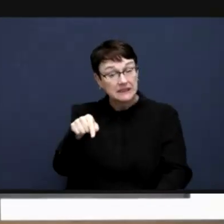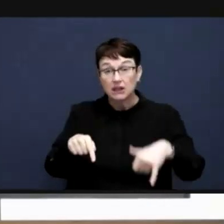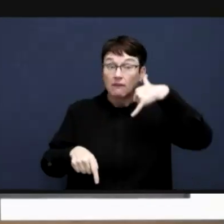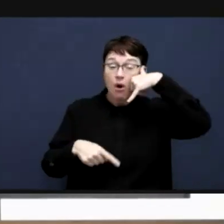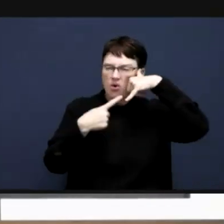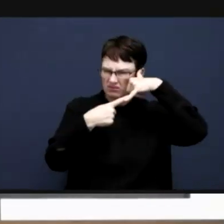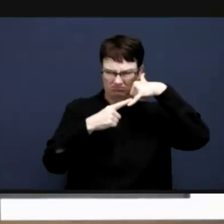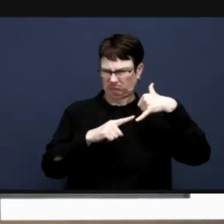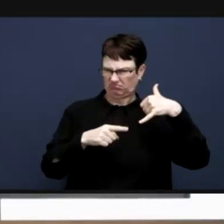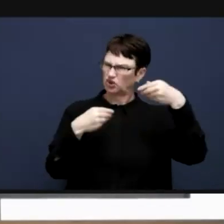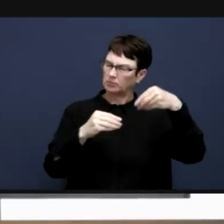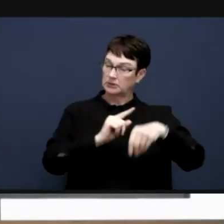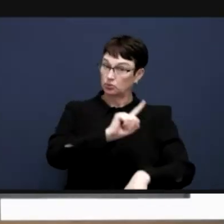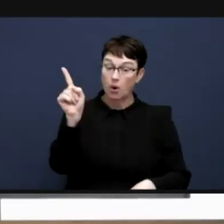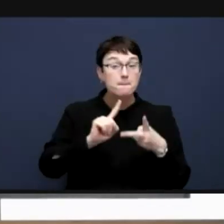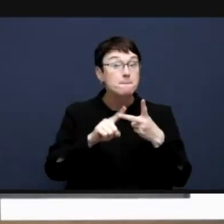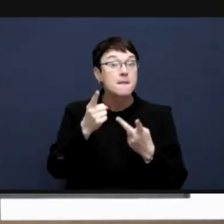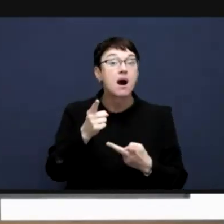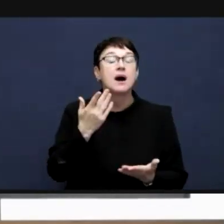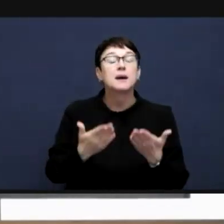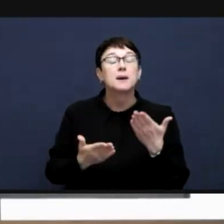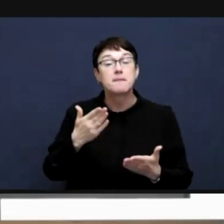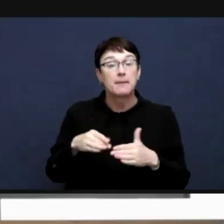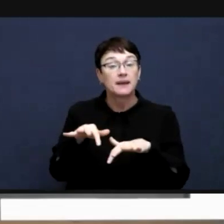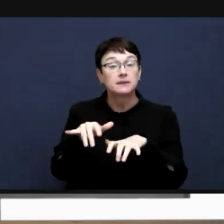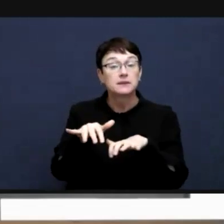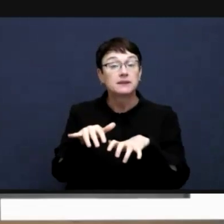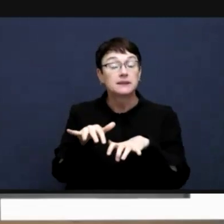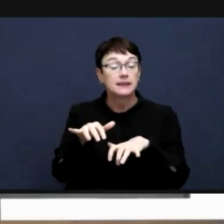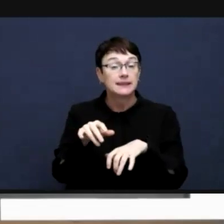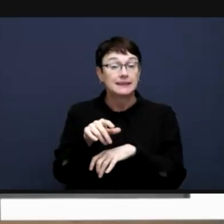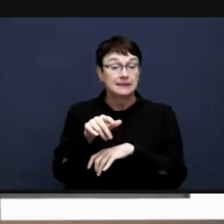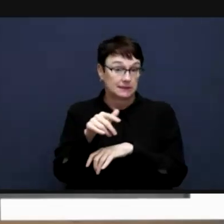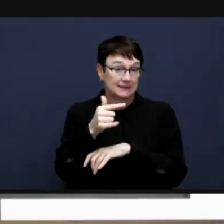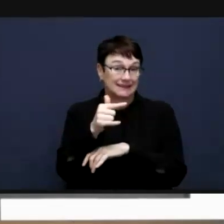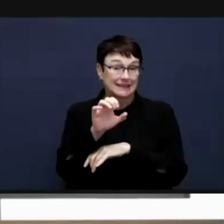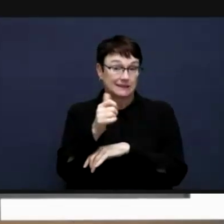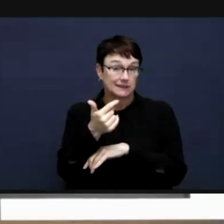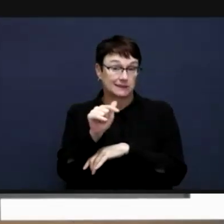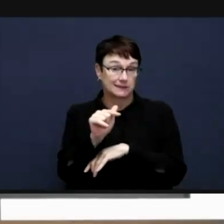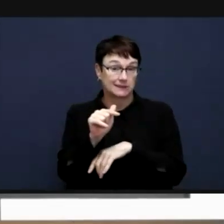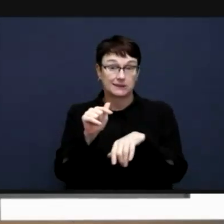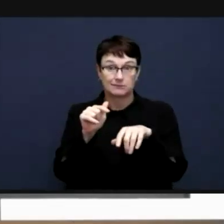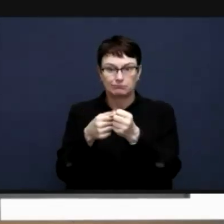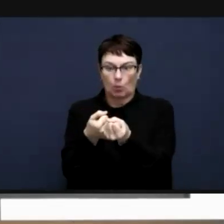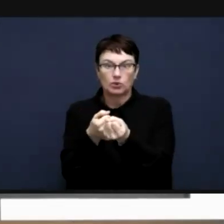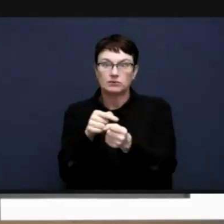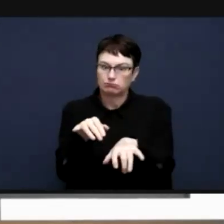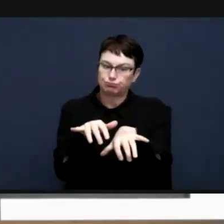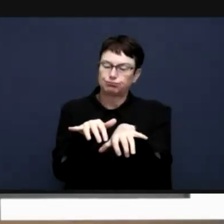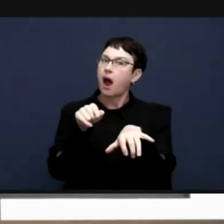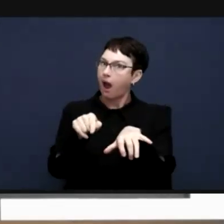be. But if there's a transcript sent afterwards, it definitely is. Oh, a disclaimer. This will be more questions than answers.